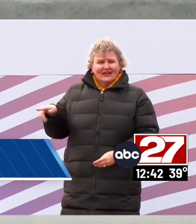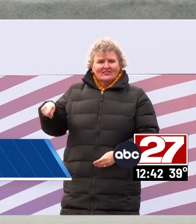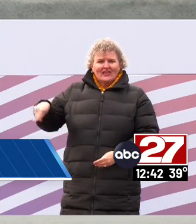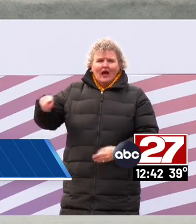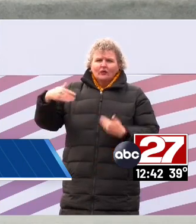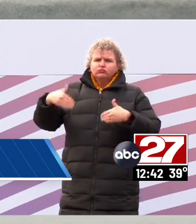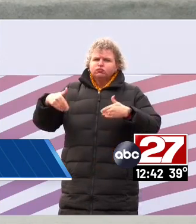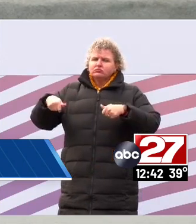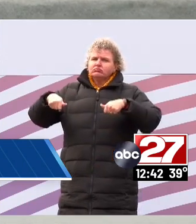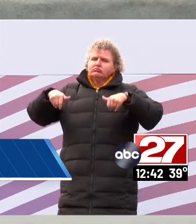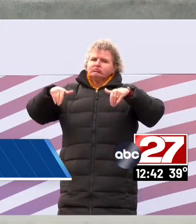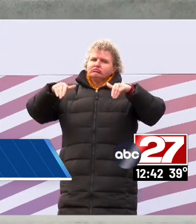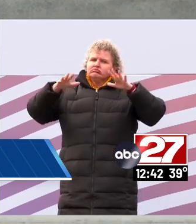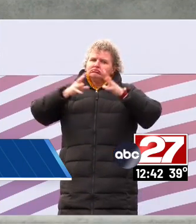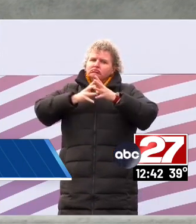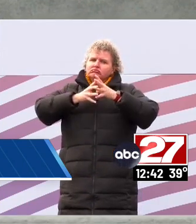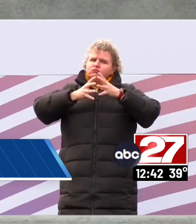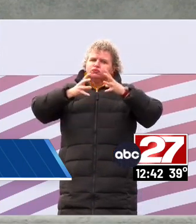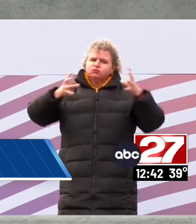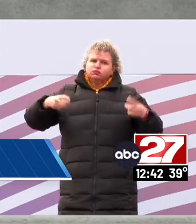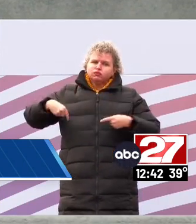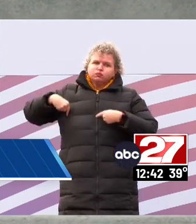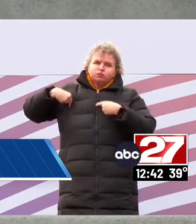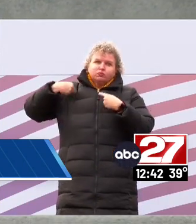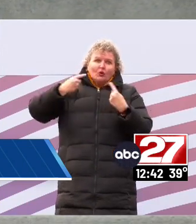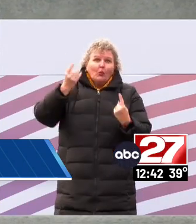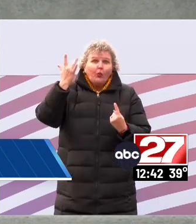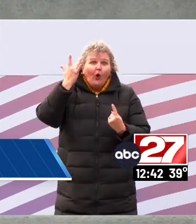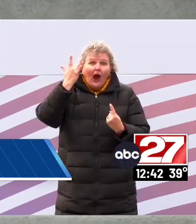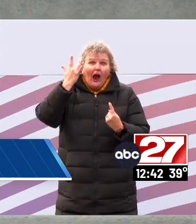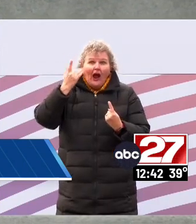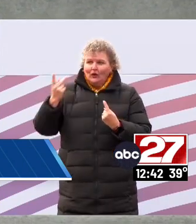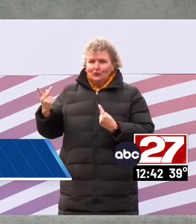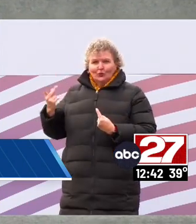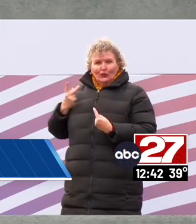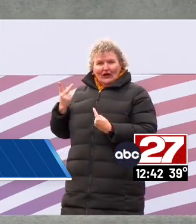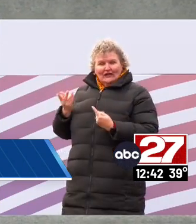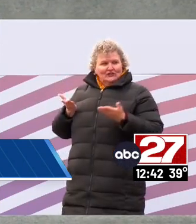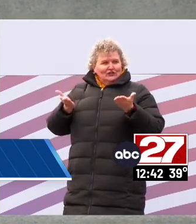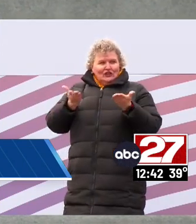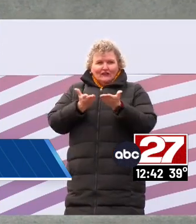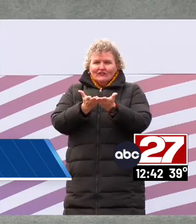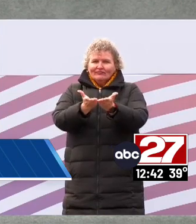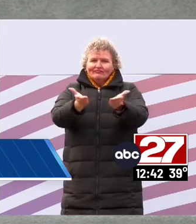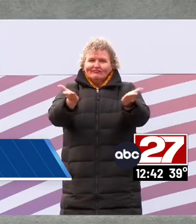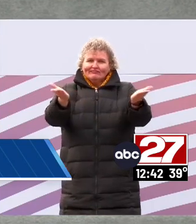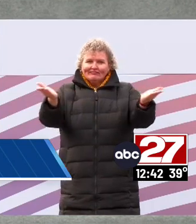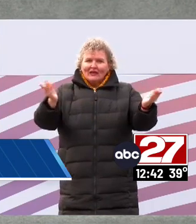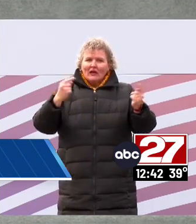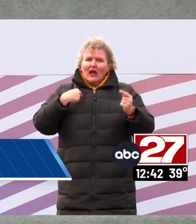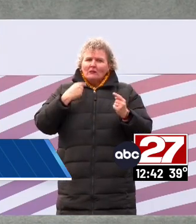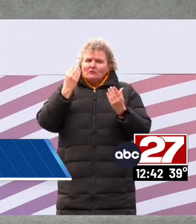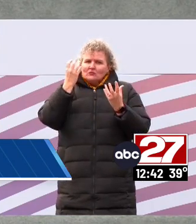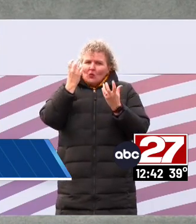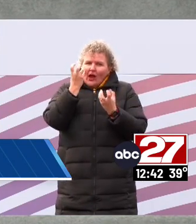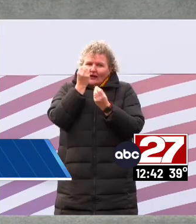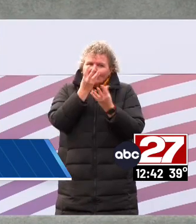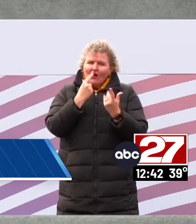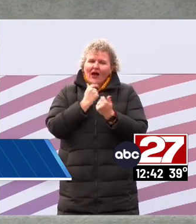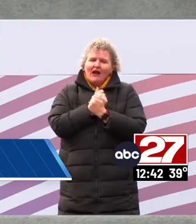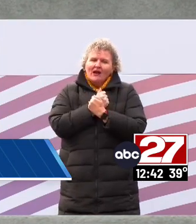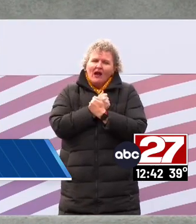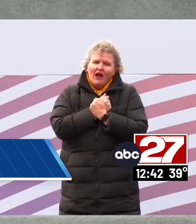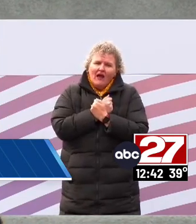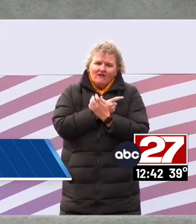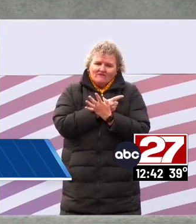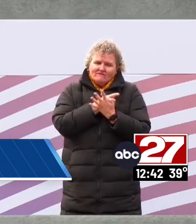They have sacrificed so much along the way so that we could serve. And I just want you to know how much I love you. And I want all